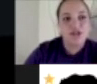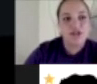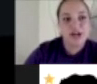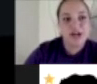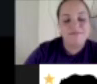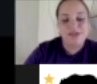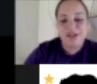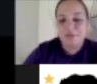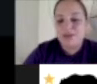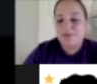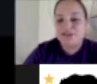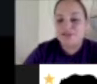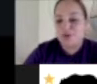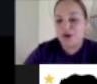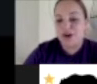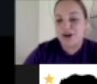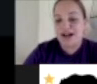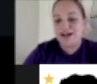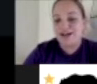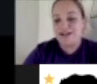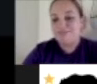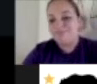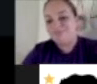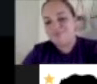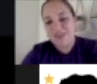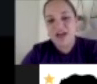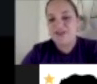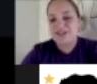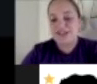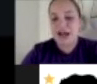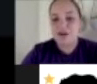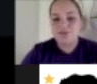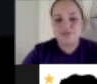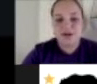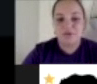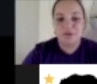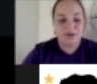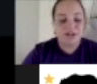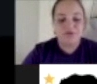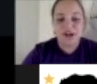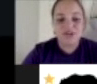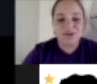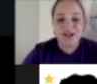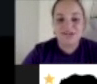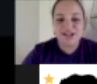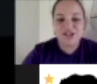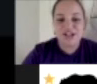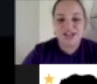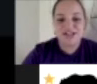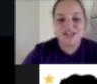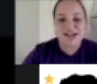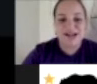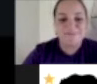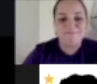which there may be some more events to come with some other reproductive rights organizations,